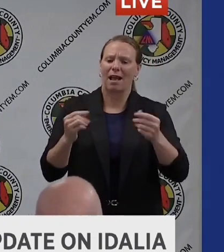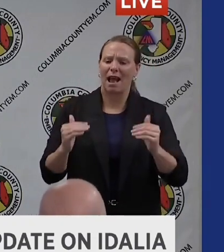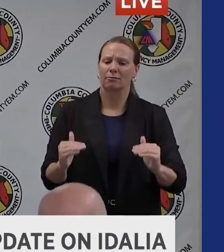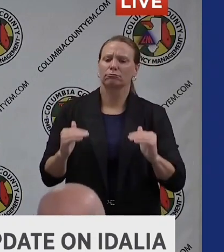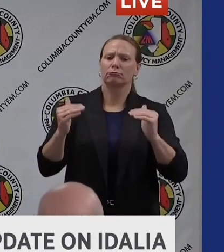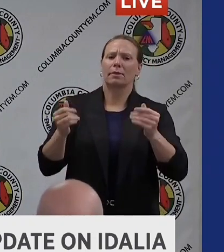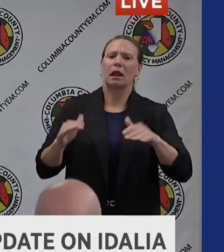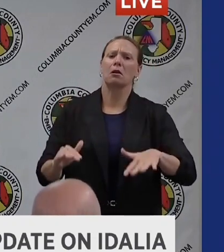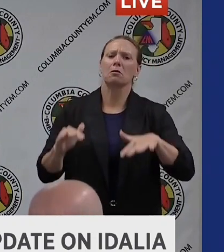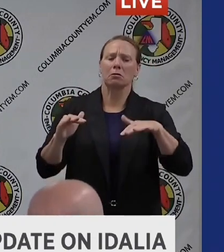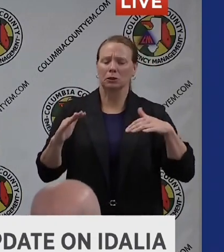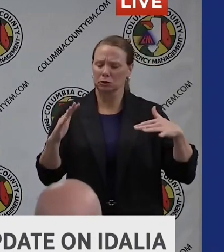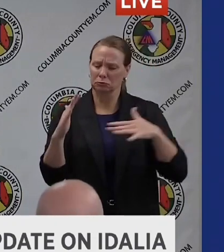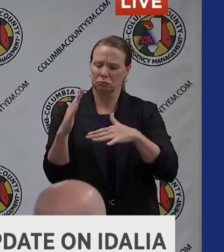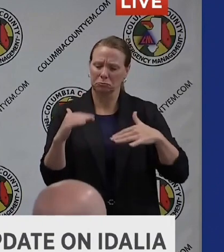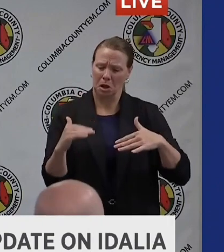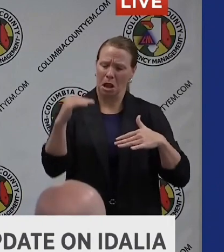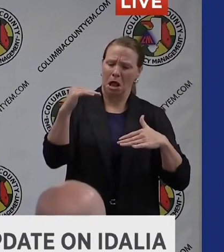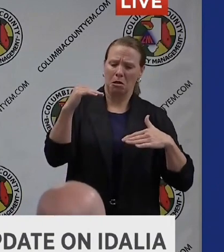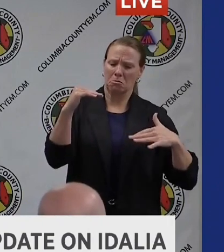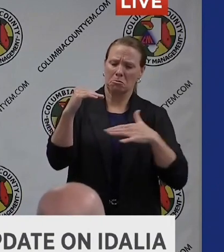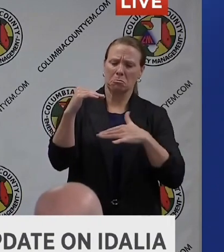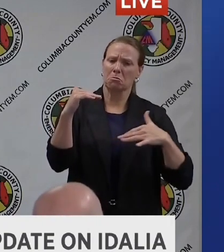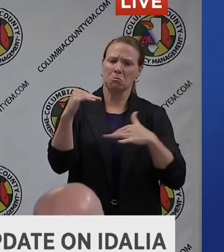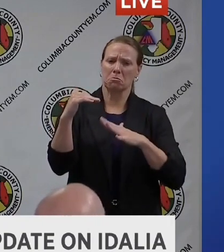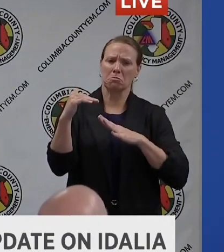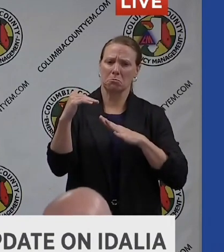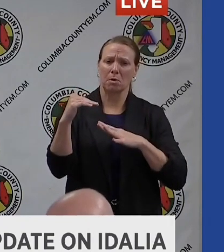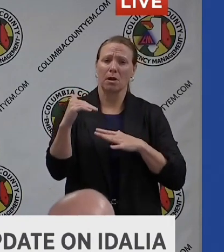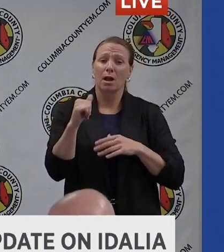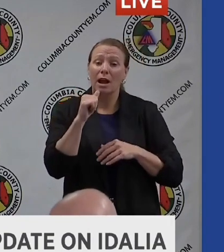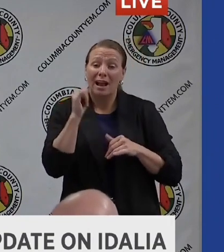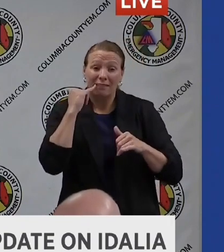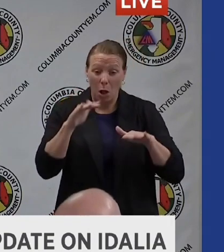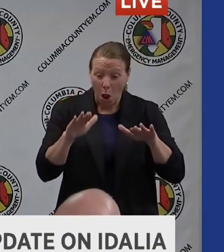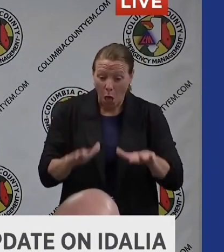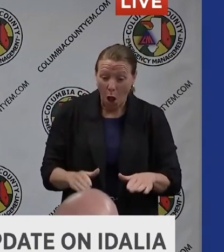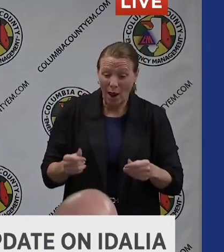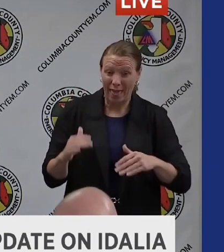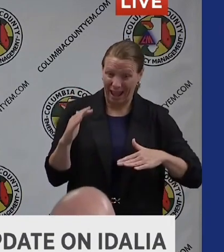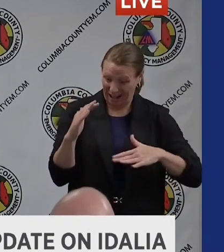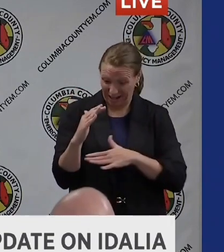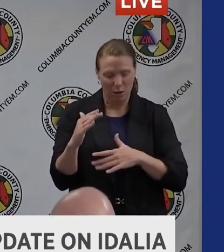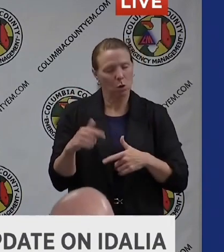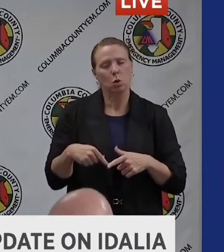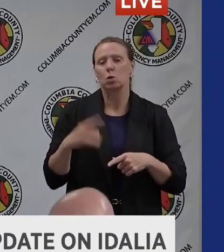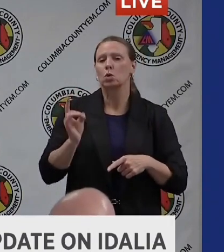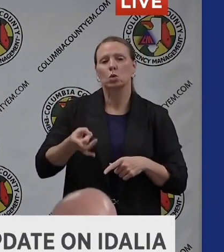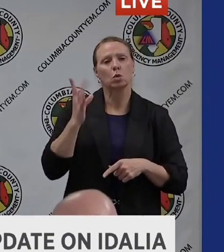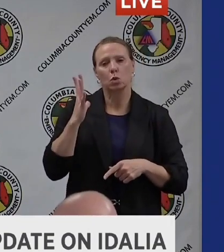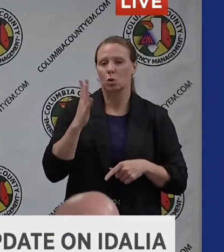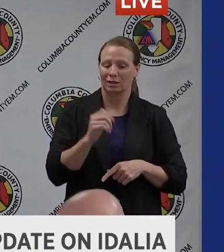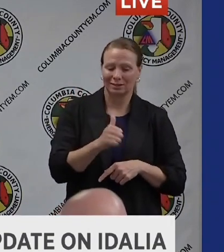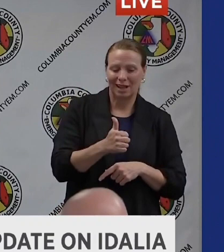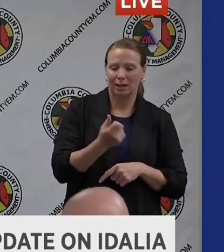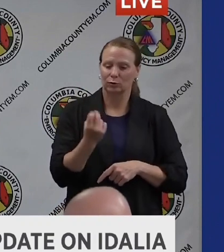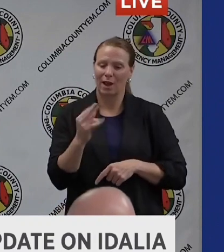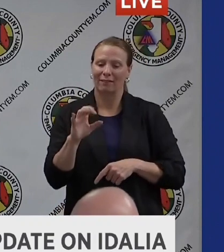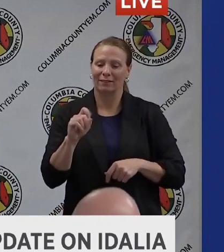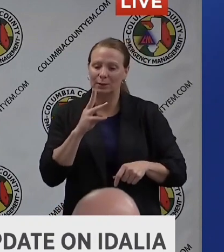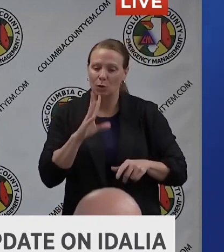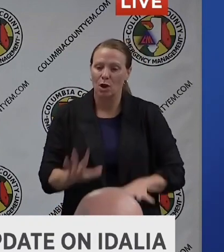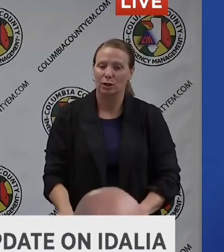threat. But if you're putting yourself, if you're hunkering down in an area that could get hit by 10, 12 feet of storm surge, that